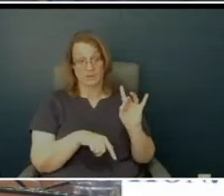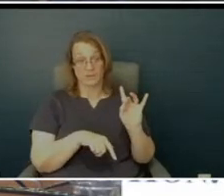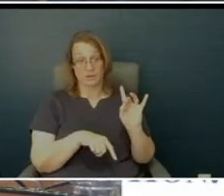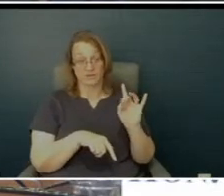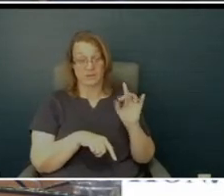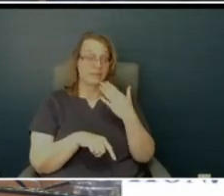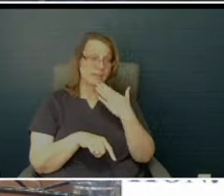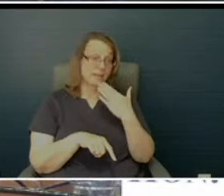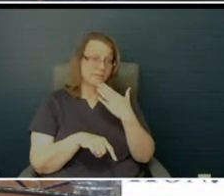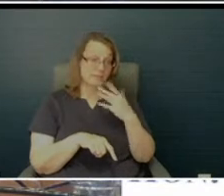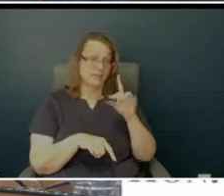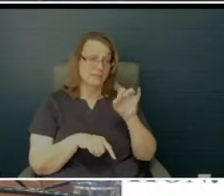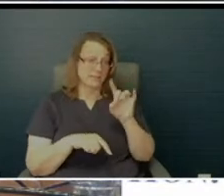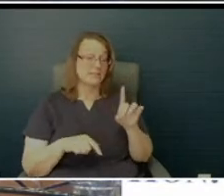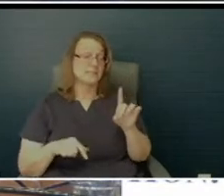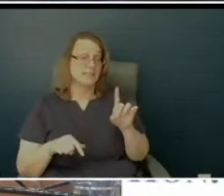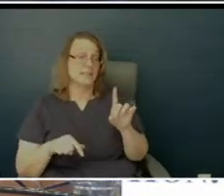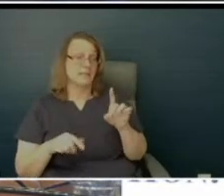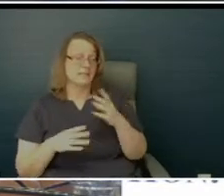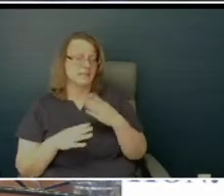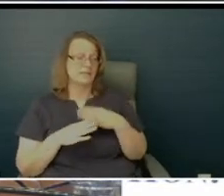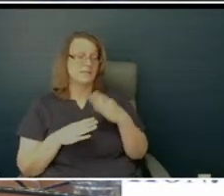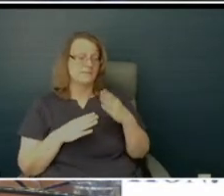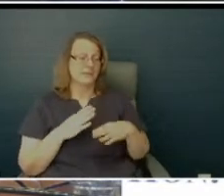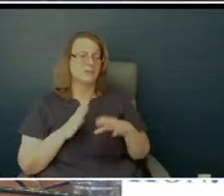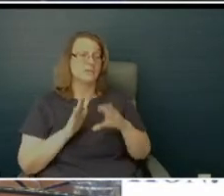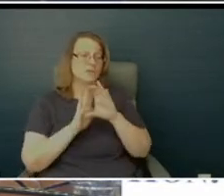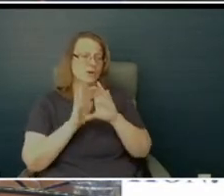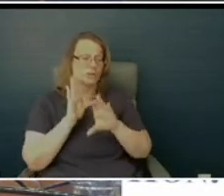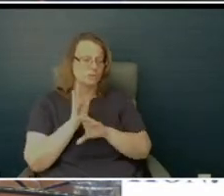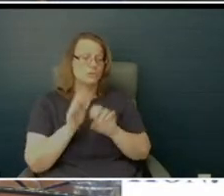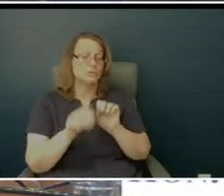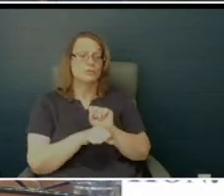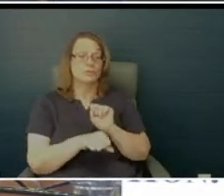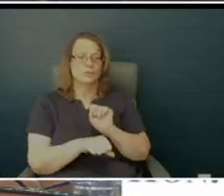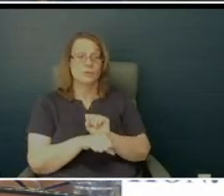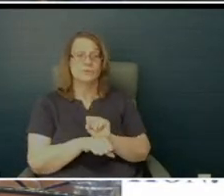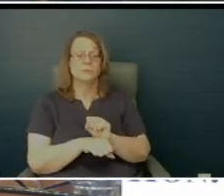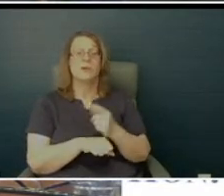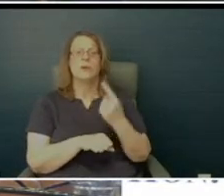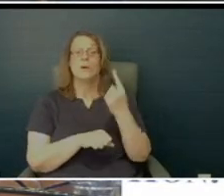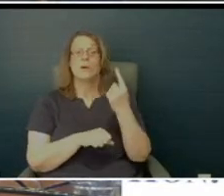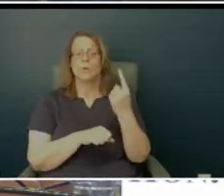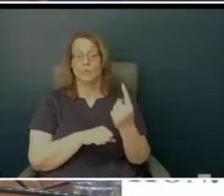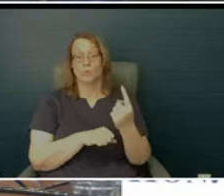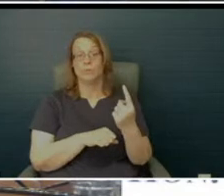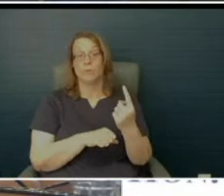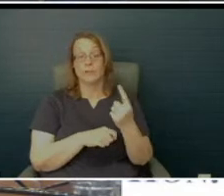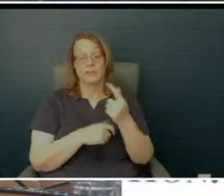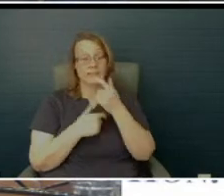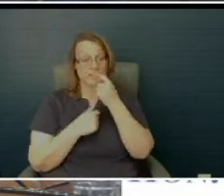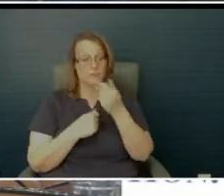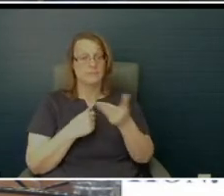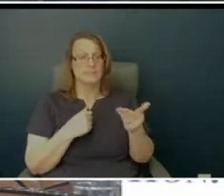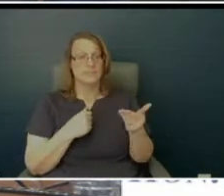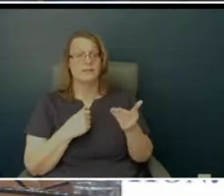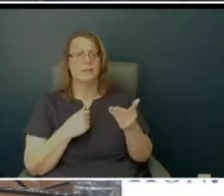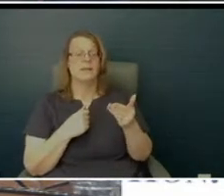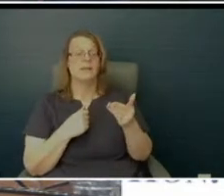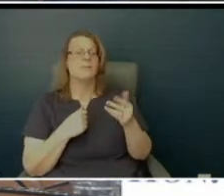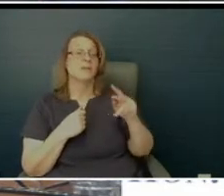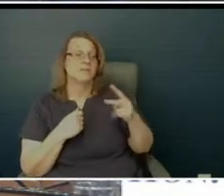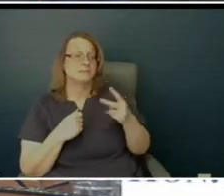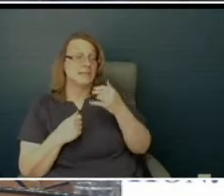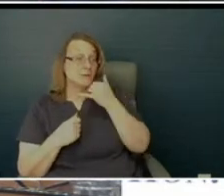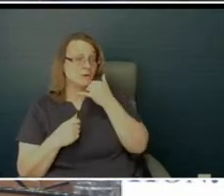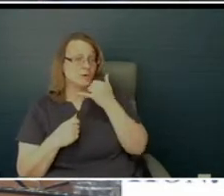did reassemble and complete its constitutional duty. There was one highlight of that second call with the vice president, which is Mr. Donahue had gone